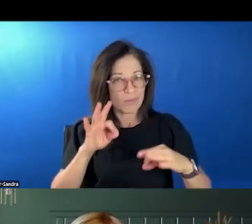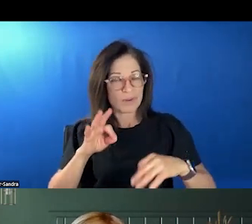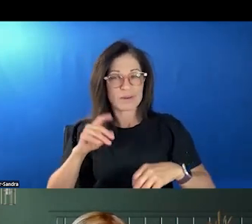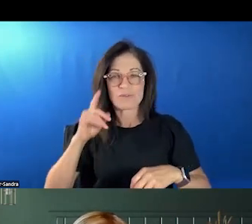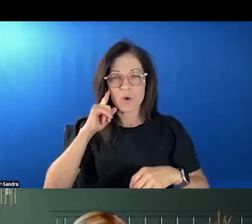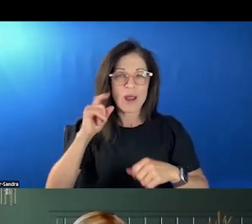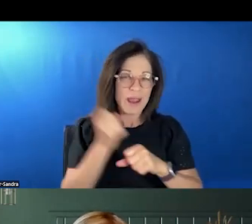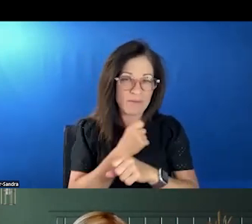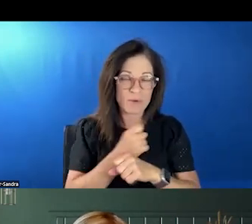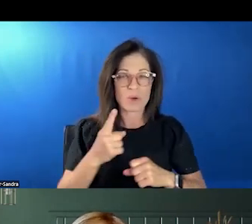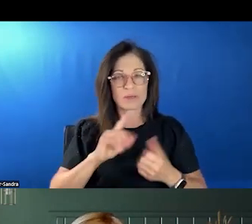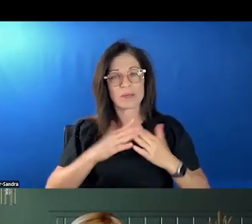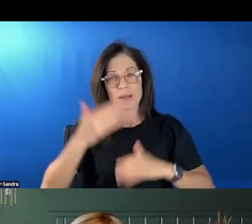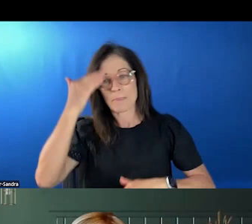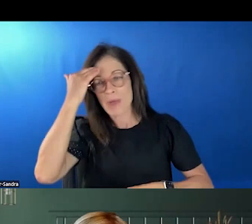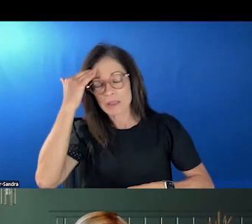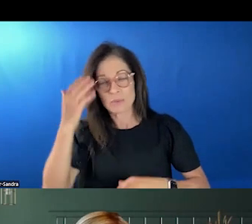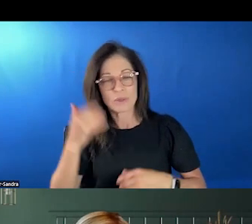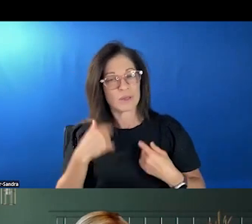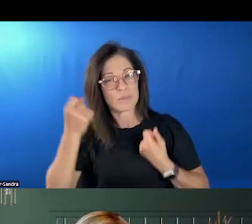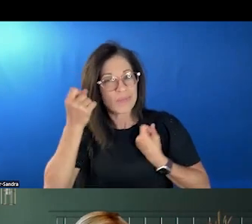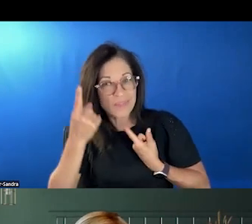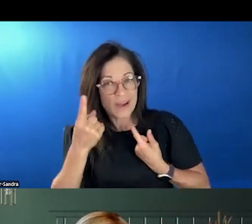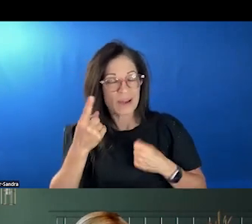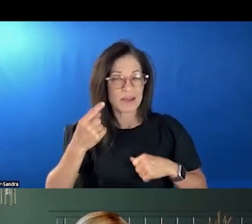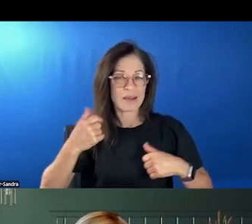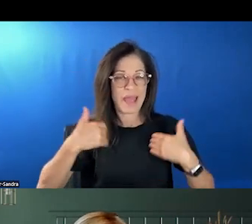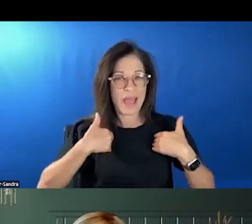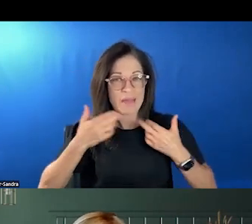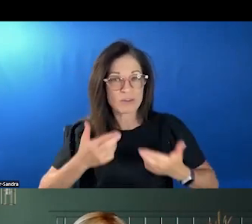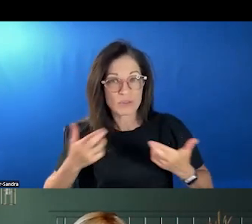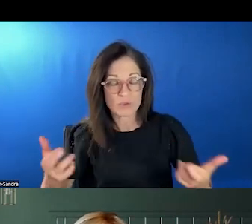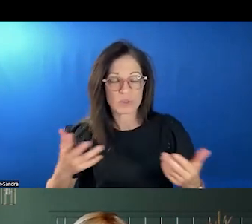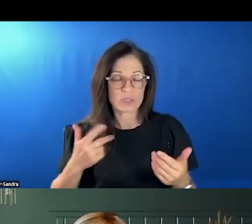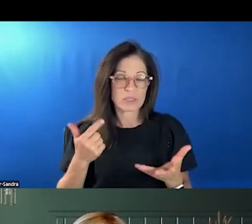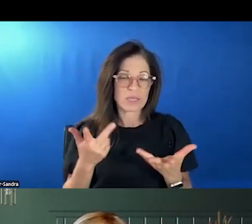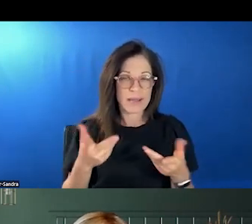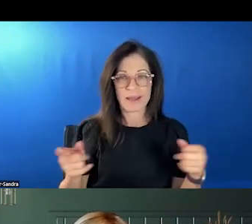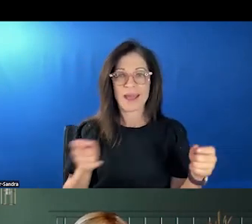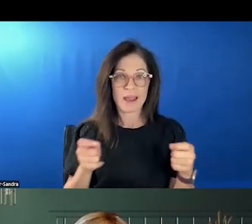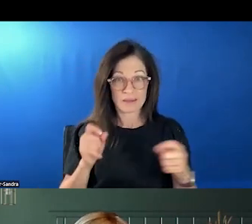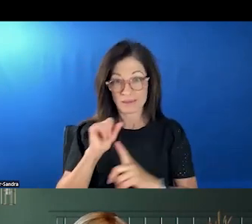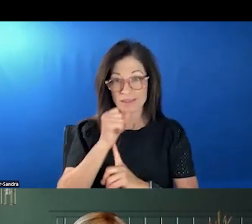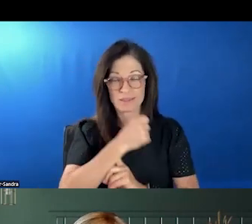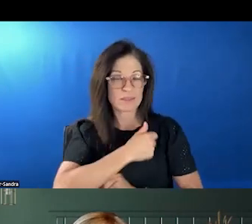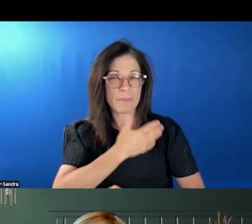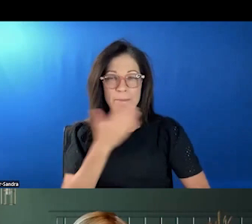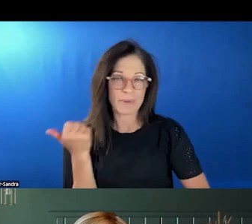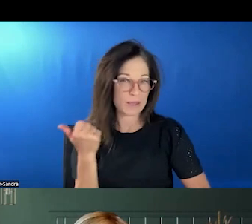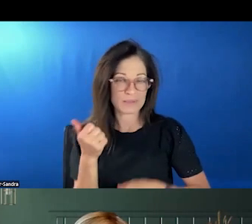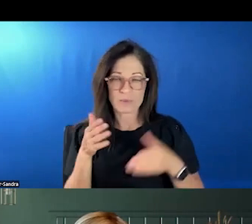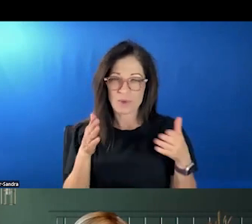and empathetic and knowing about resources and handling those situations in the best